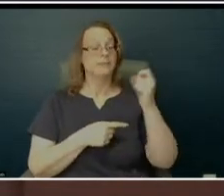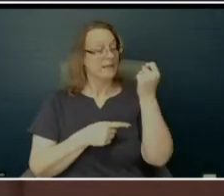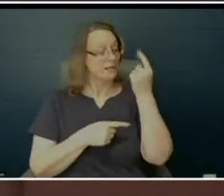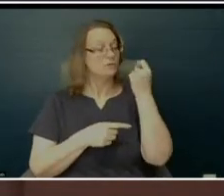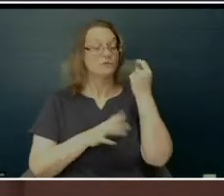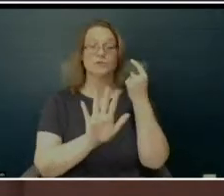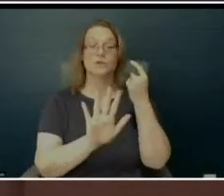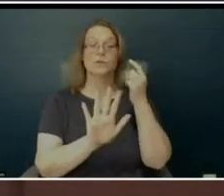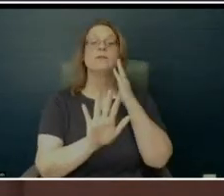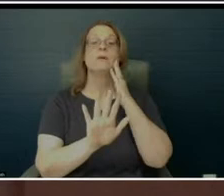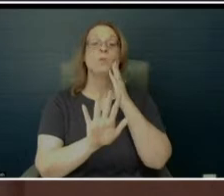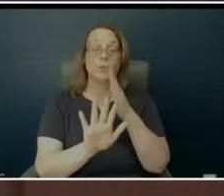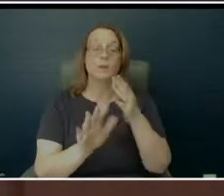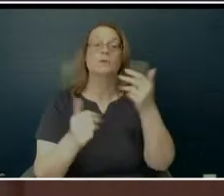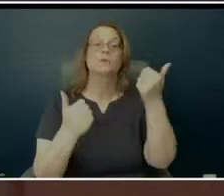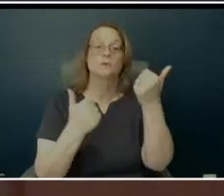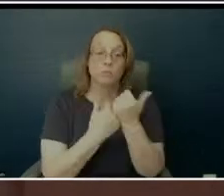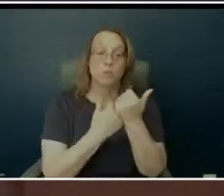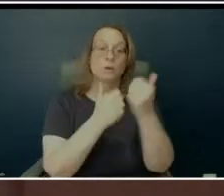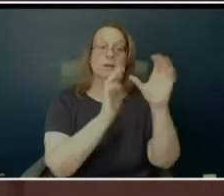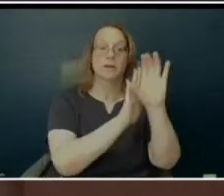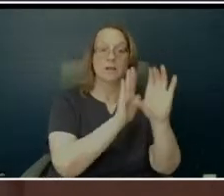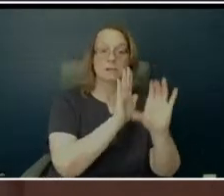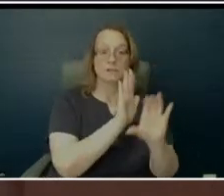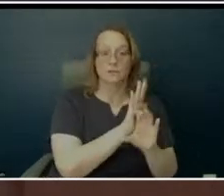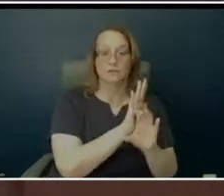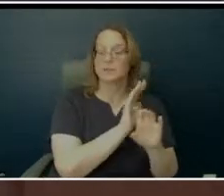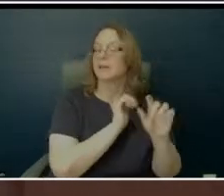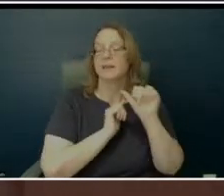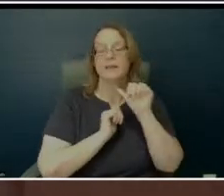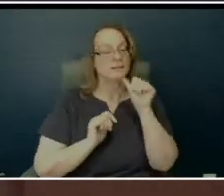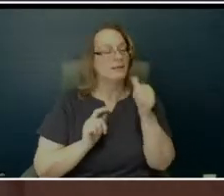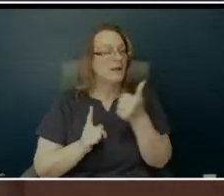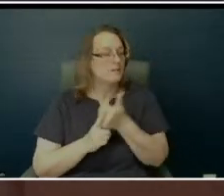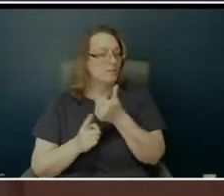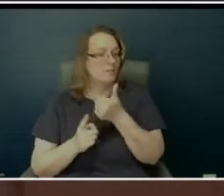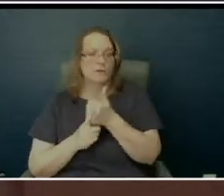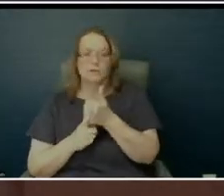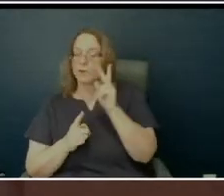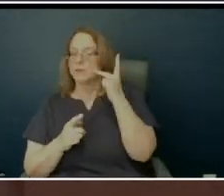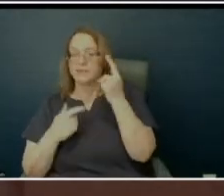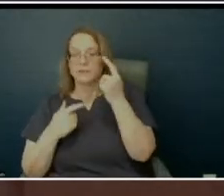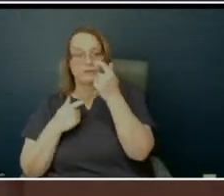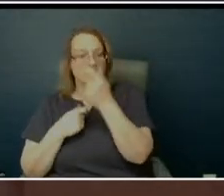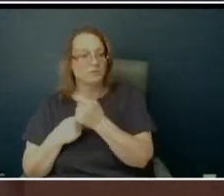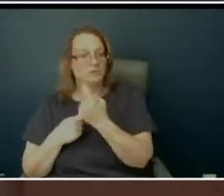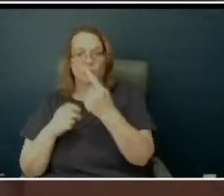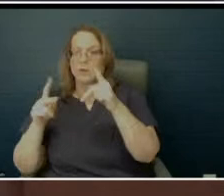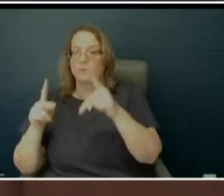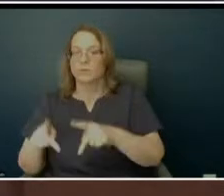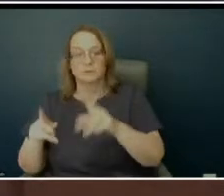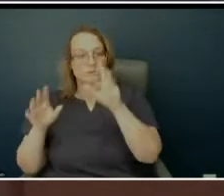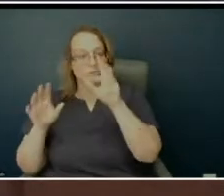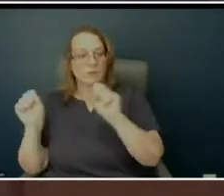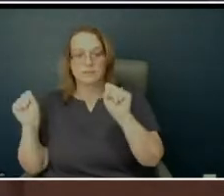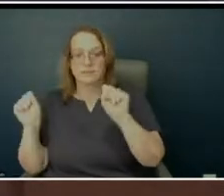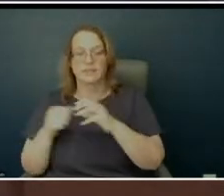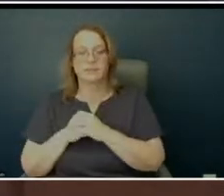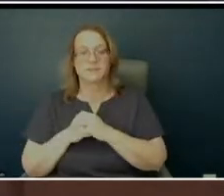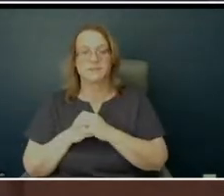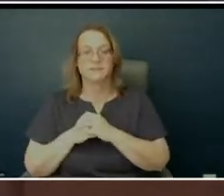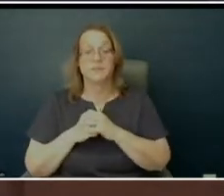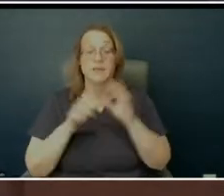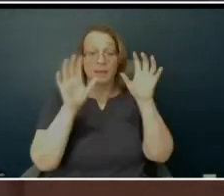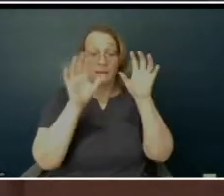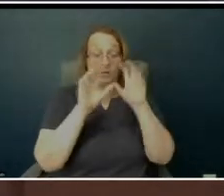to the Constitution and not to the personal or political interests of the president. The president and his allies became